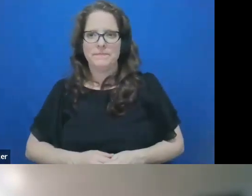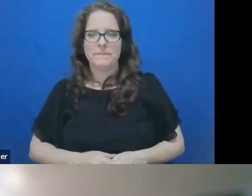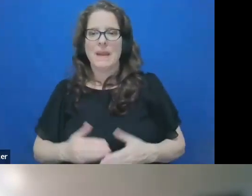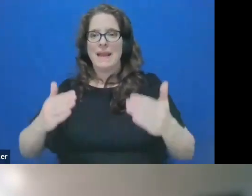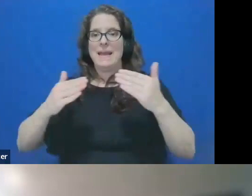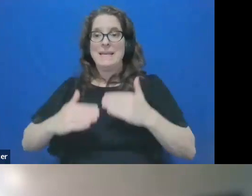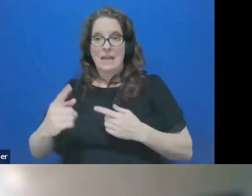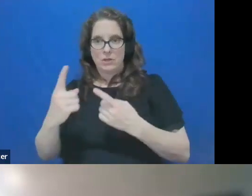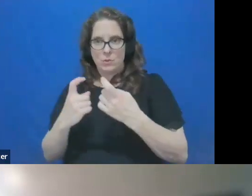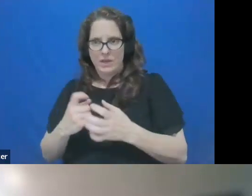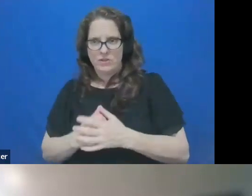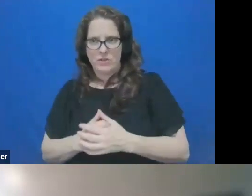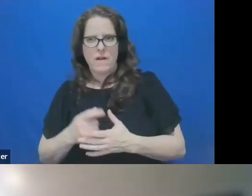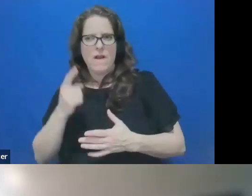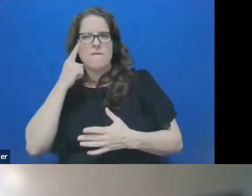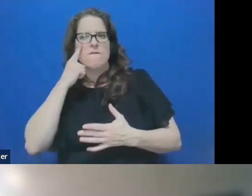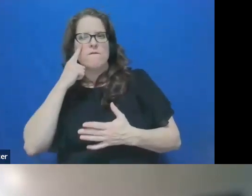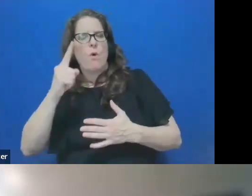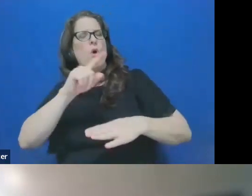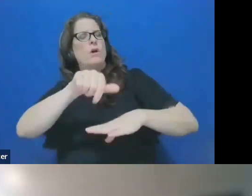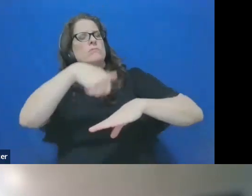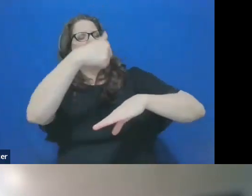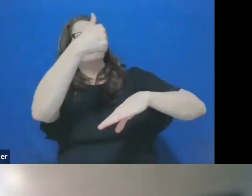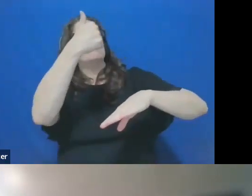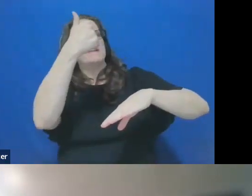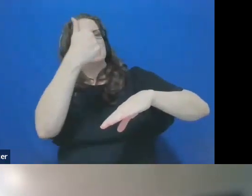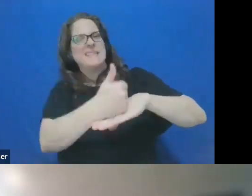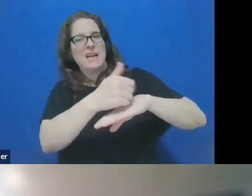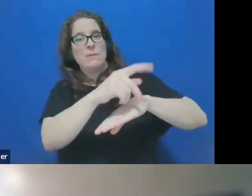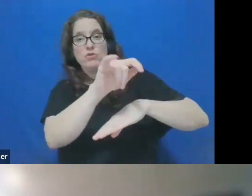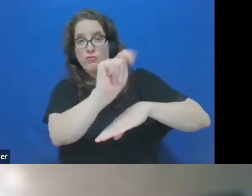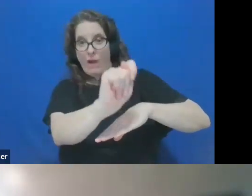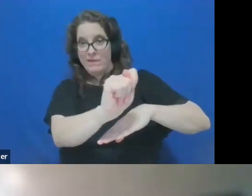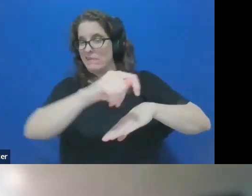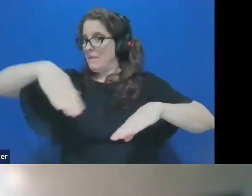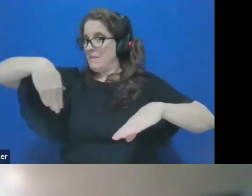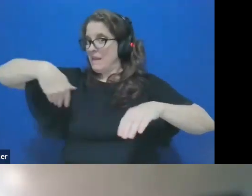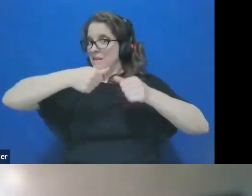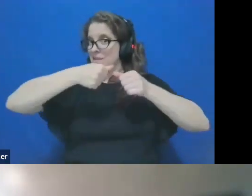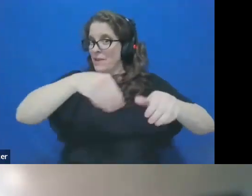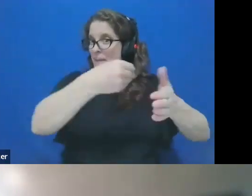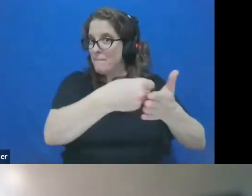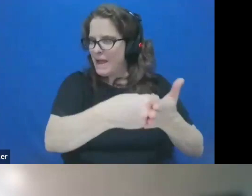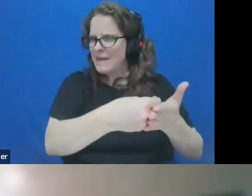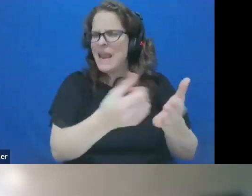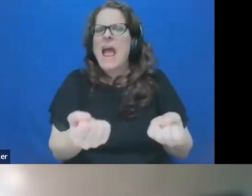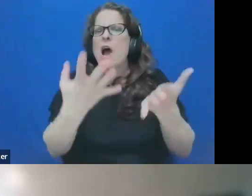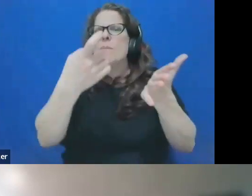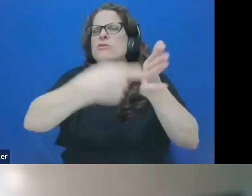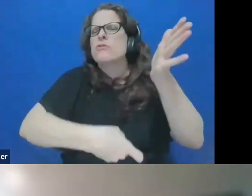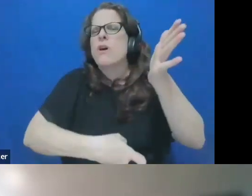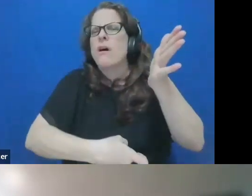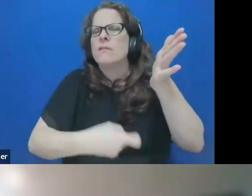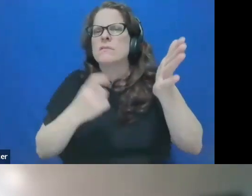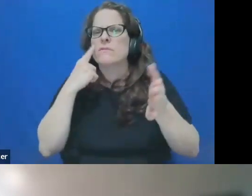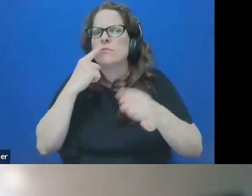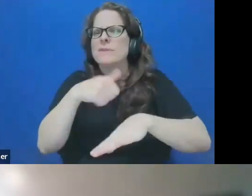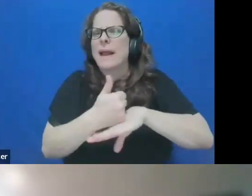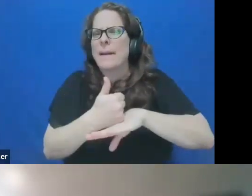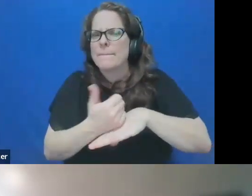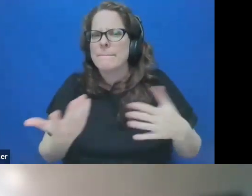to establish a trust without it being funded? So that will,